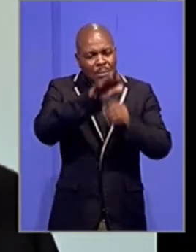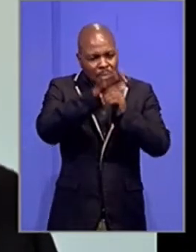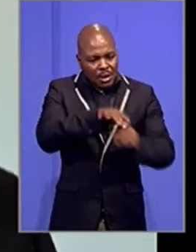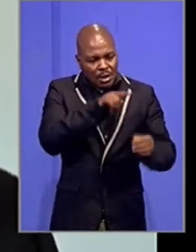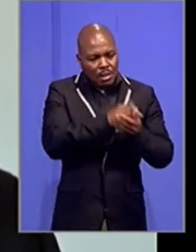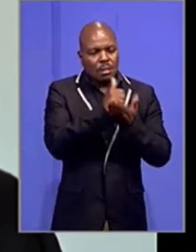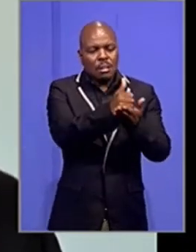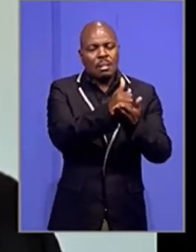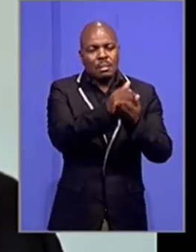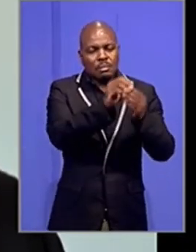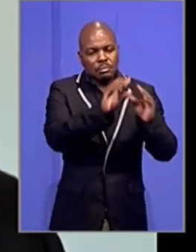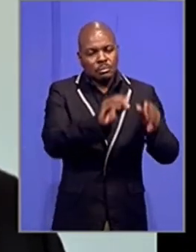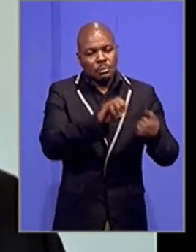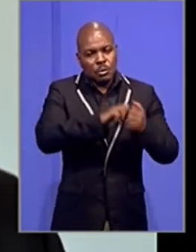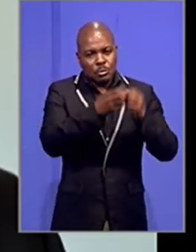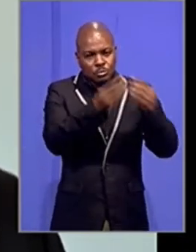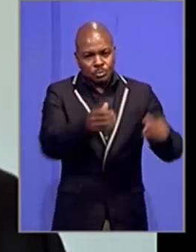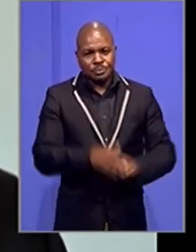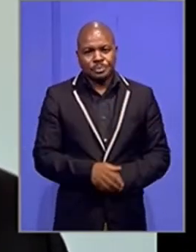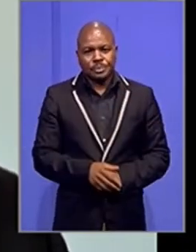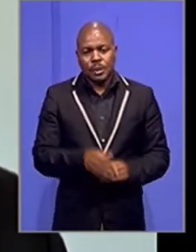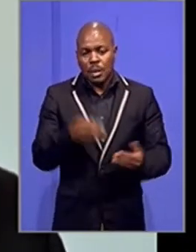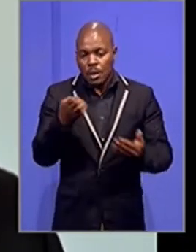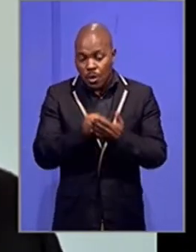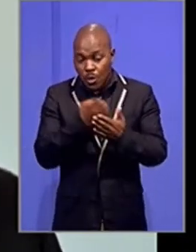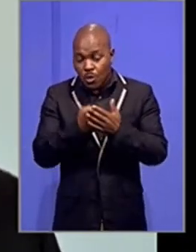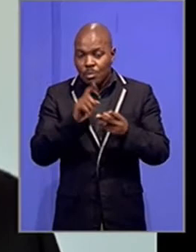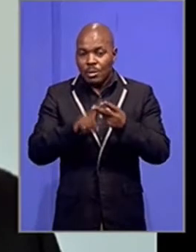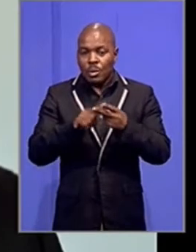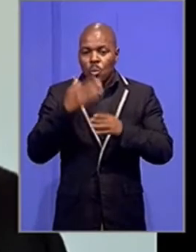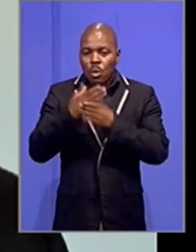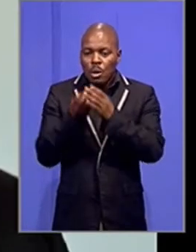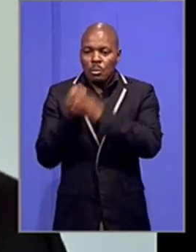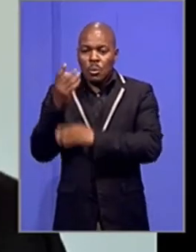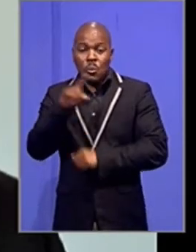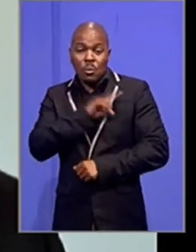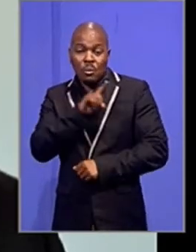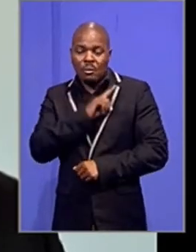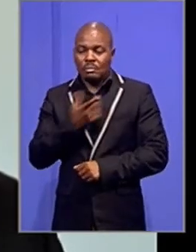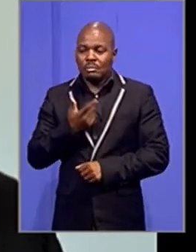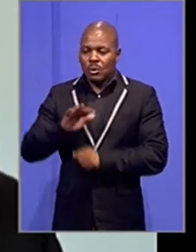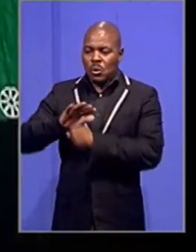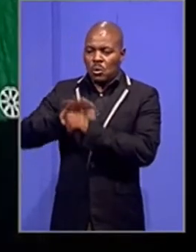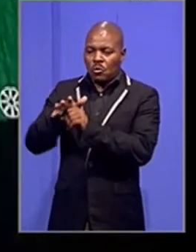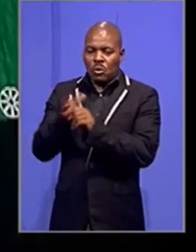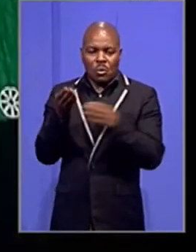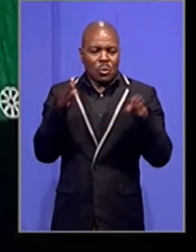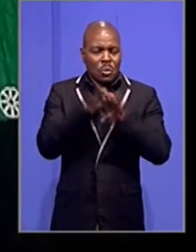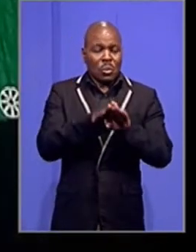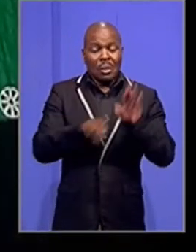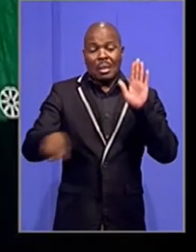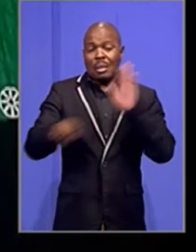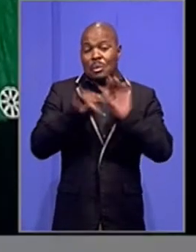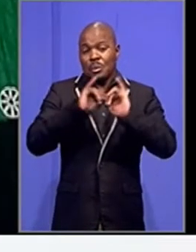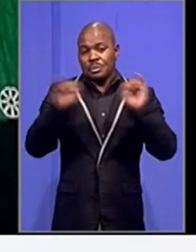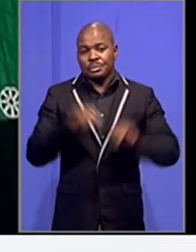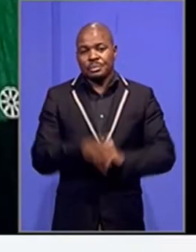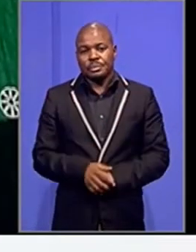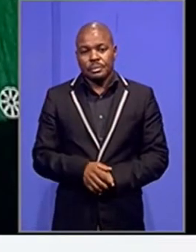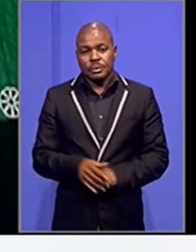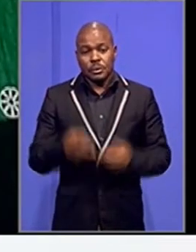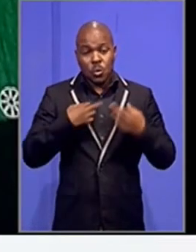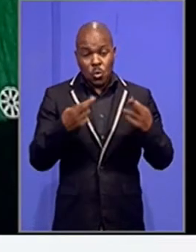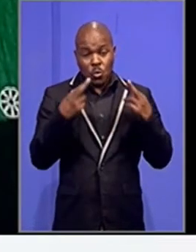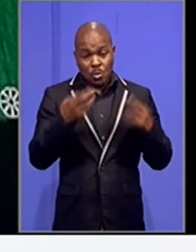crucial to stimulate economic growth and job creation after the devastating COVID-19 lockdown. We hope that government will table a bold